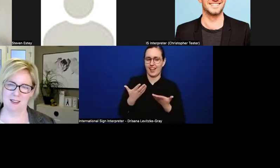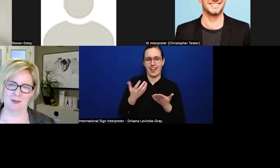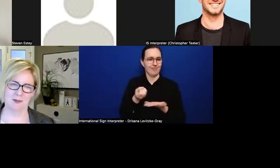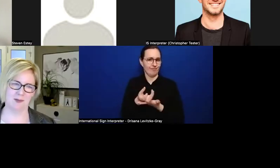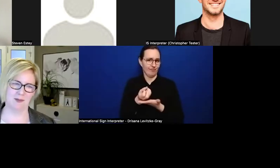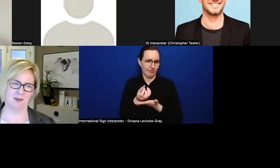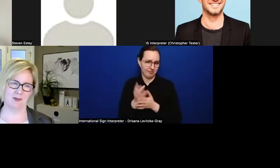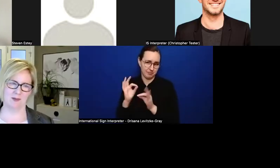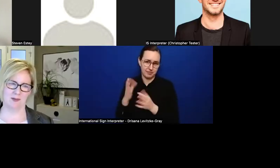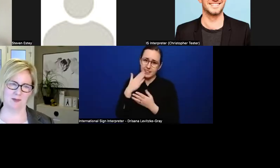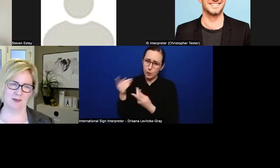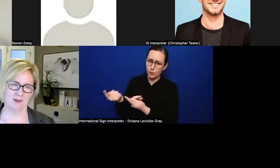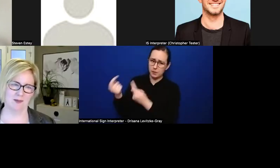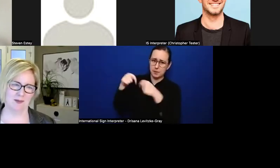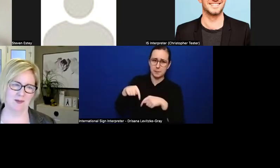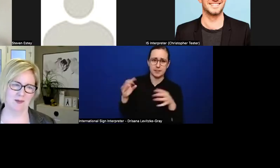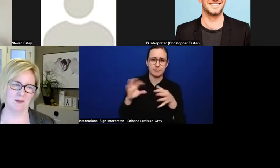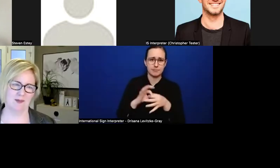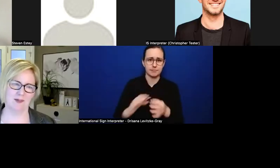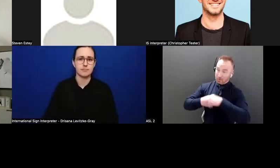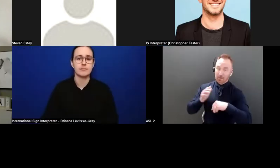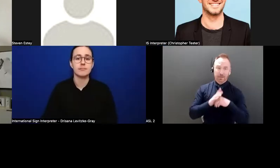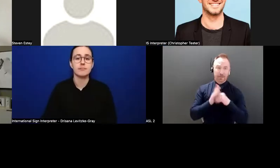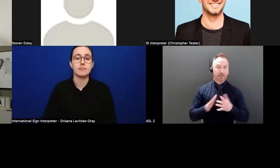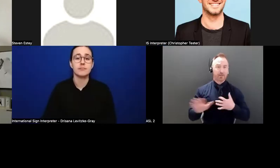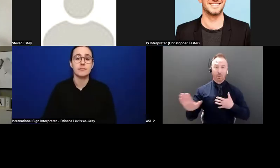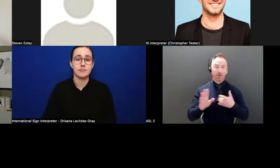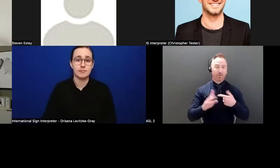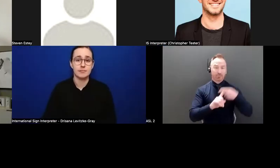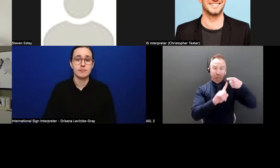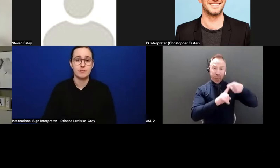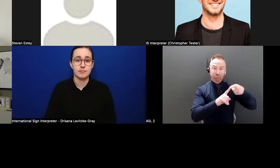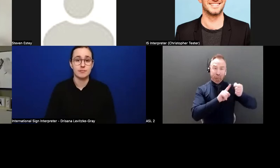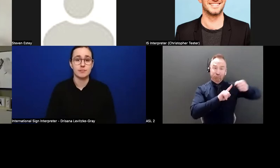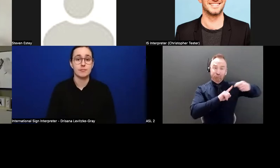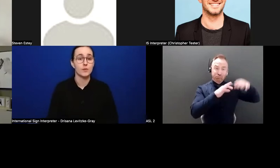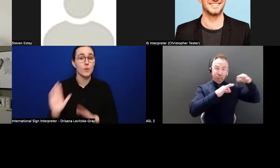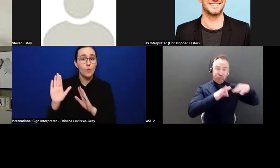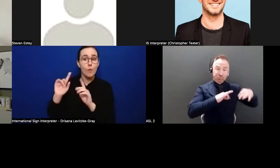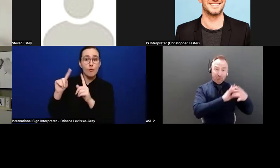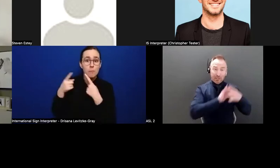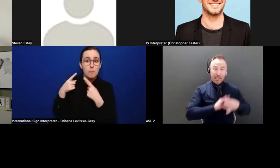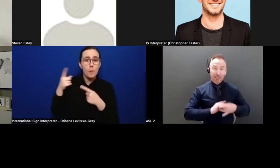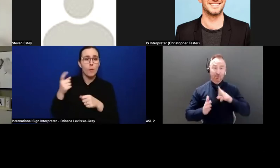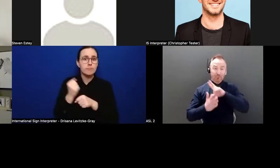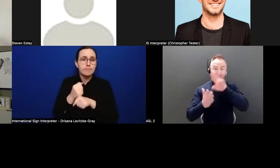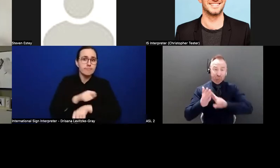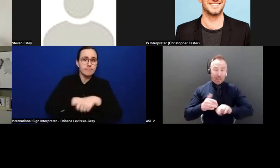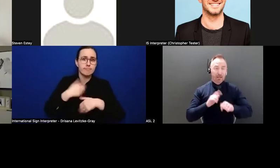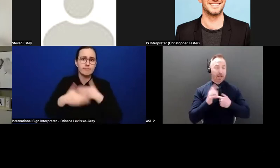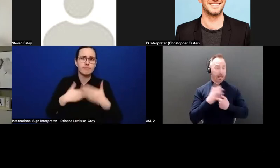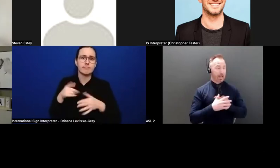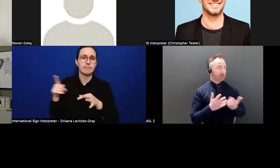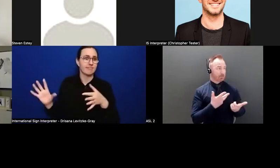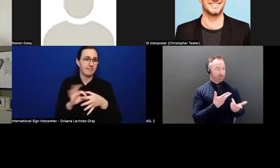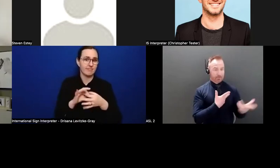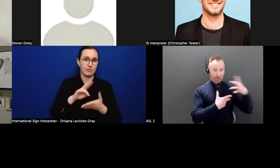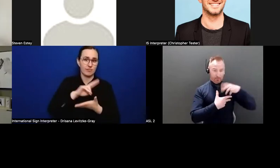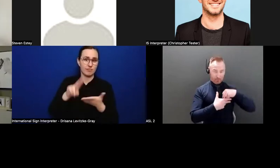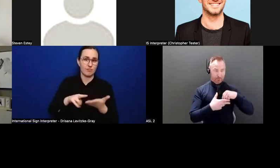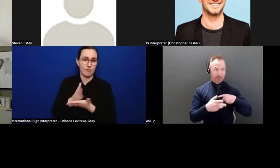outlining those important initiatives that are happening around the CRPD implementation and considering persons with disabilities during these